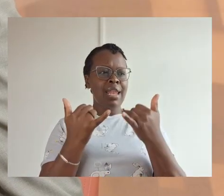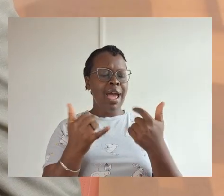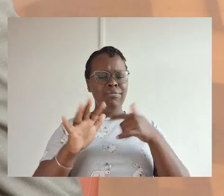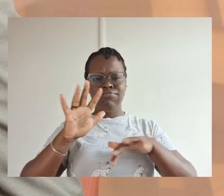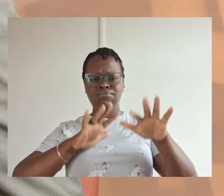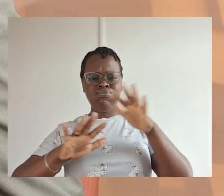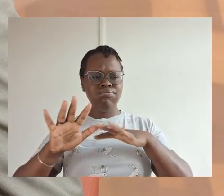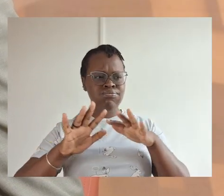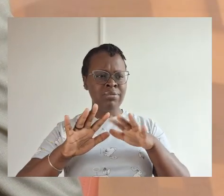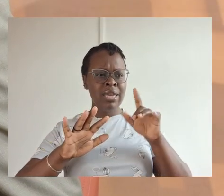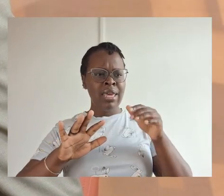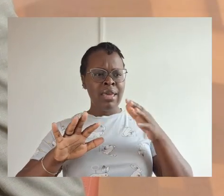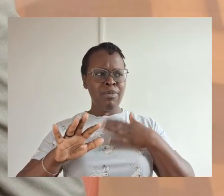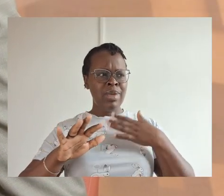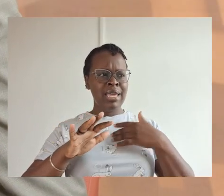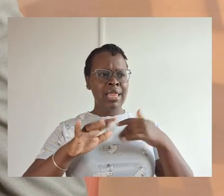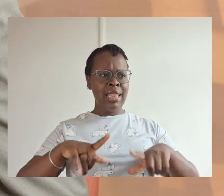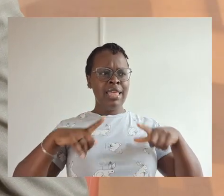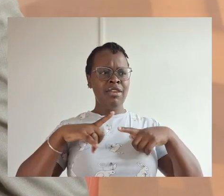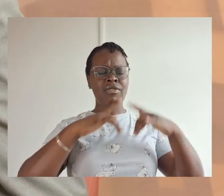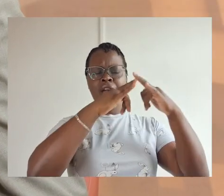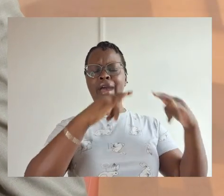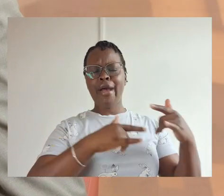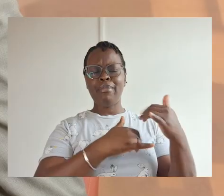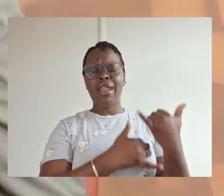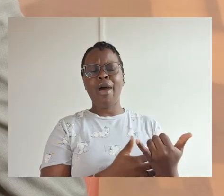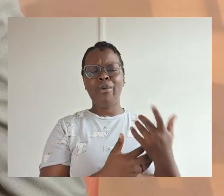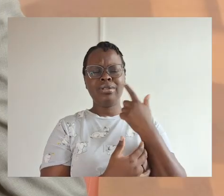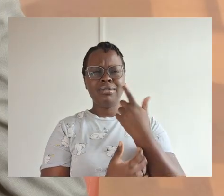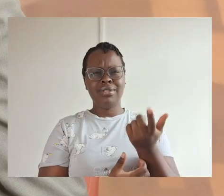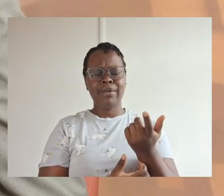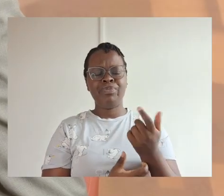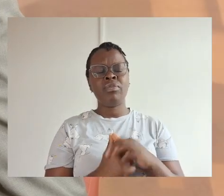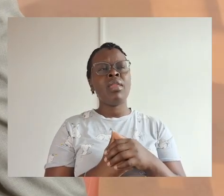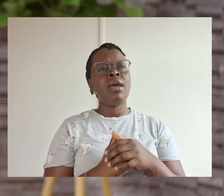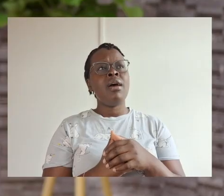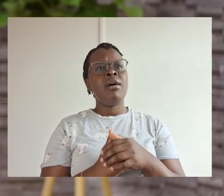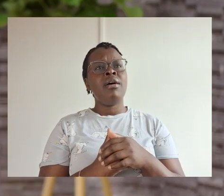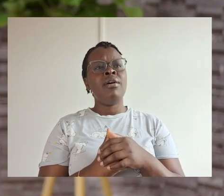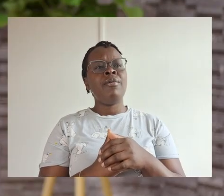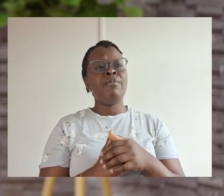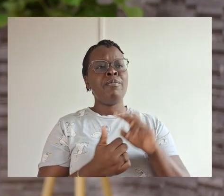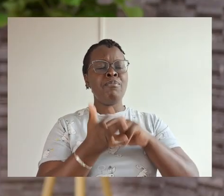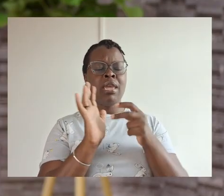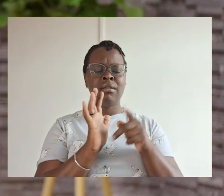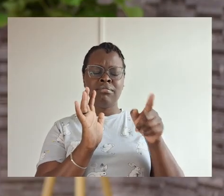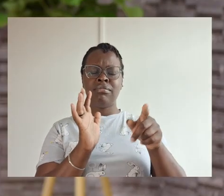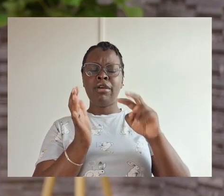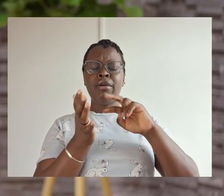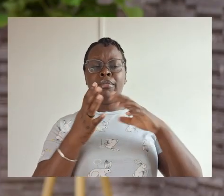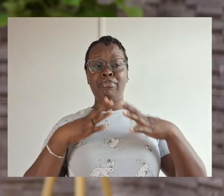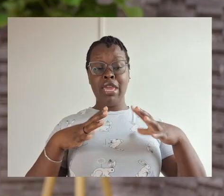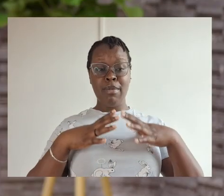home away from home. Dadaab is a home away home, so is Kakuma. So